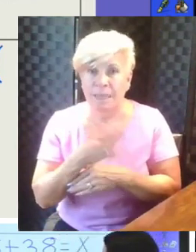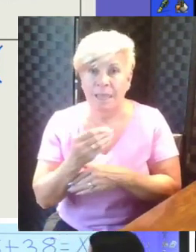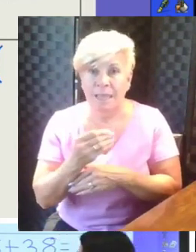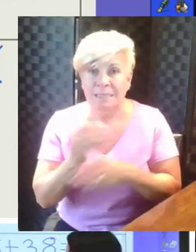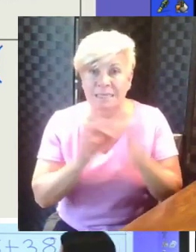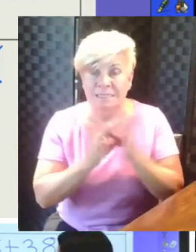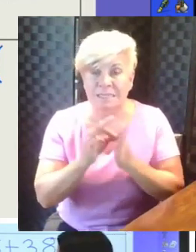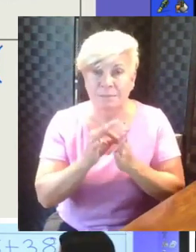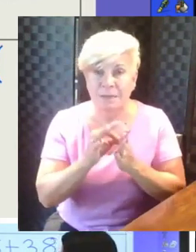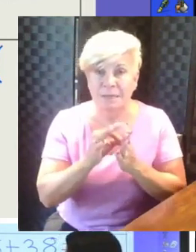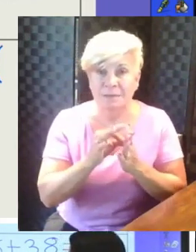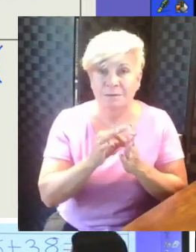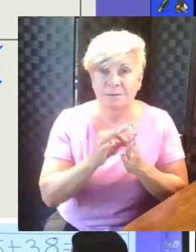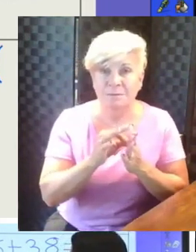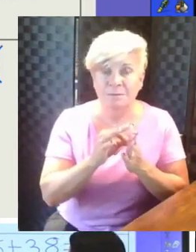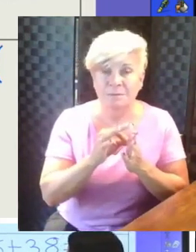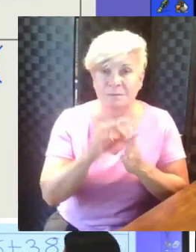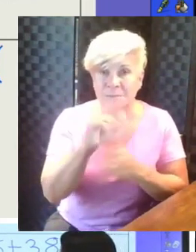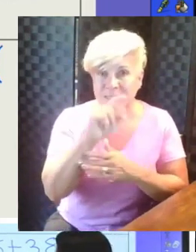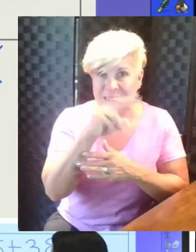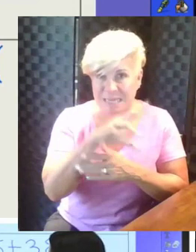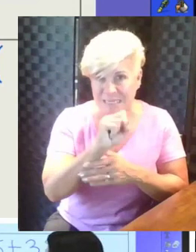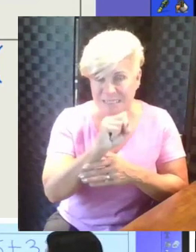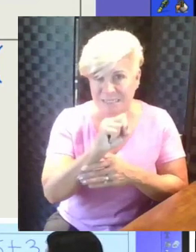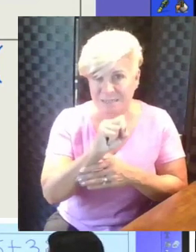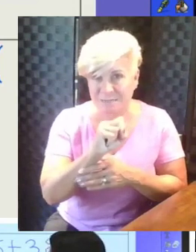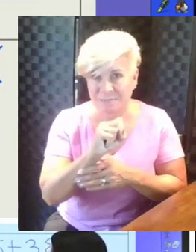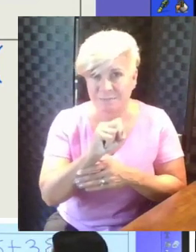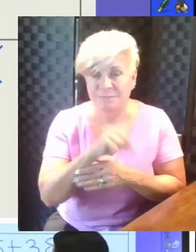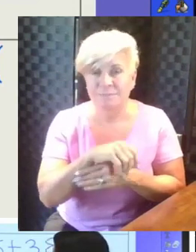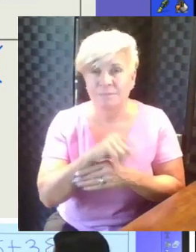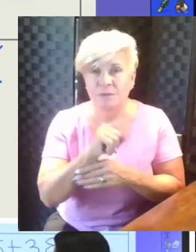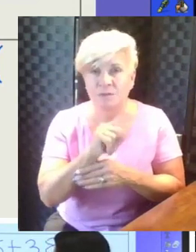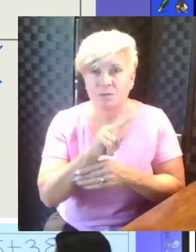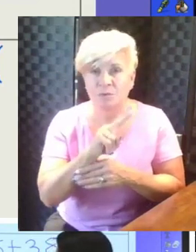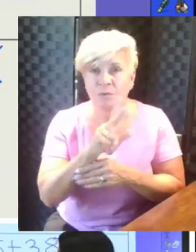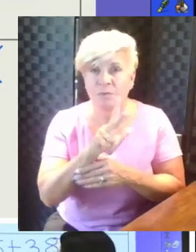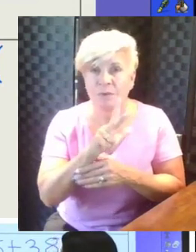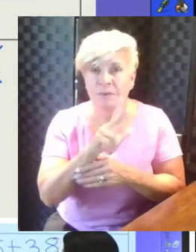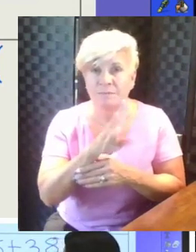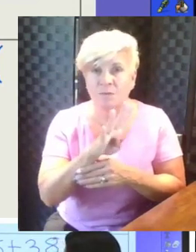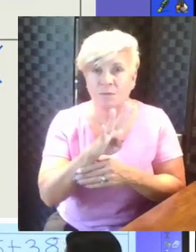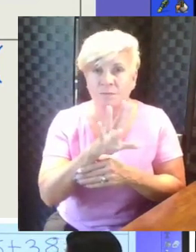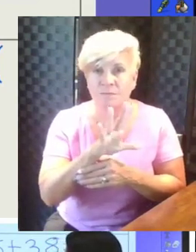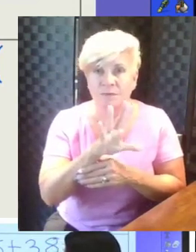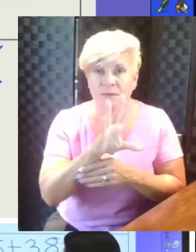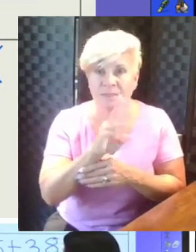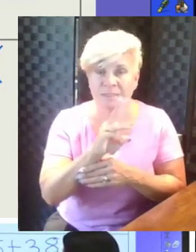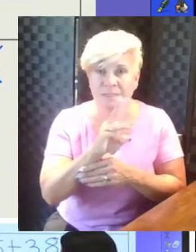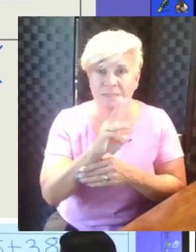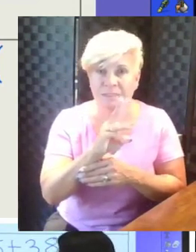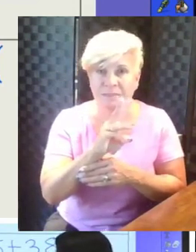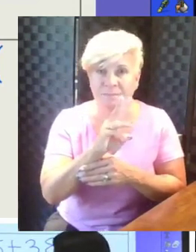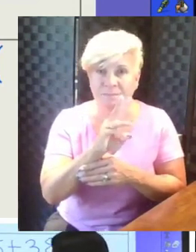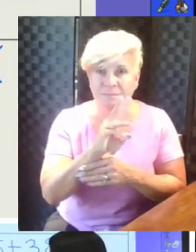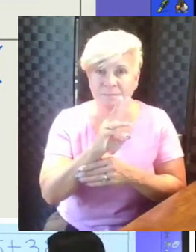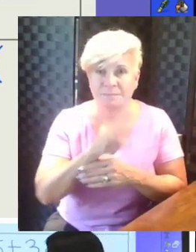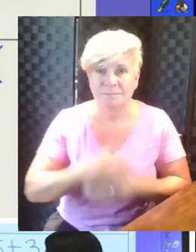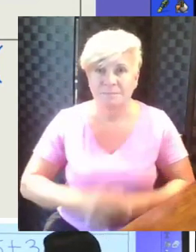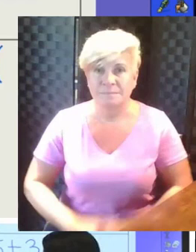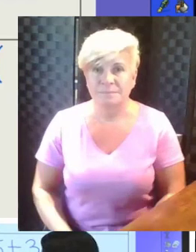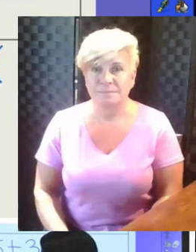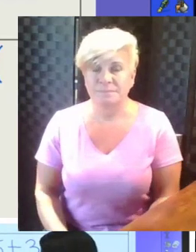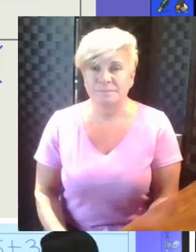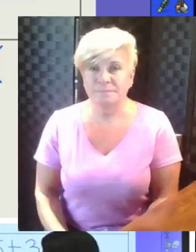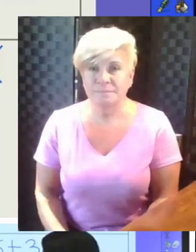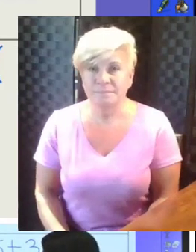And my 10s. I'm going to count that 10 I just traded. 1, 2, 3, 4, 5, 6.